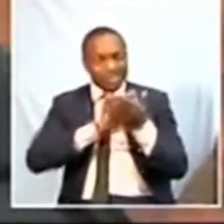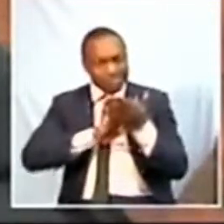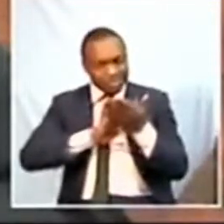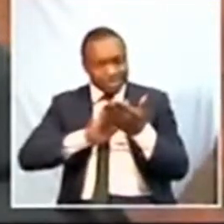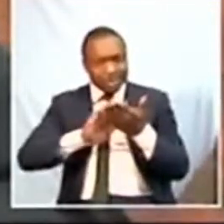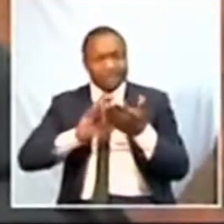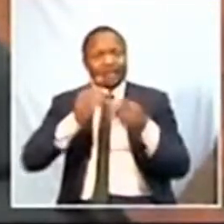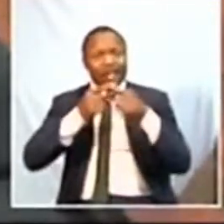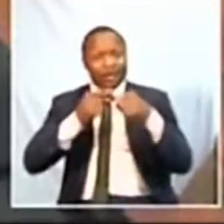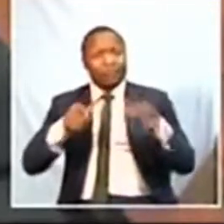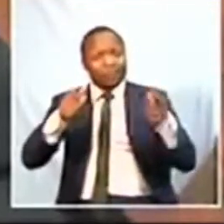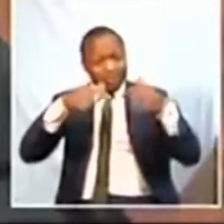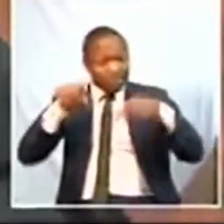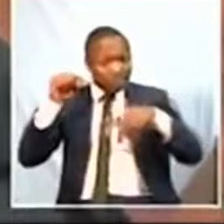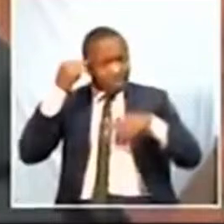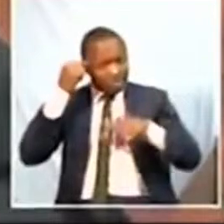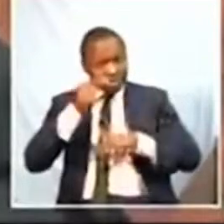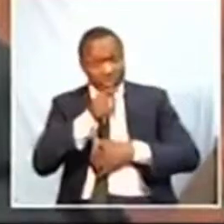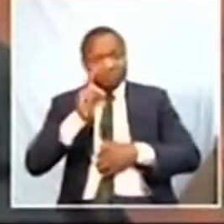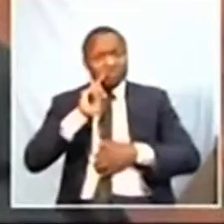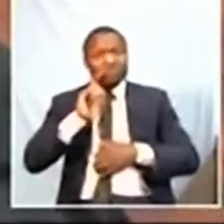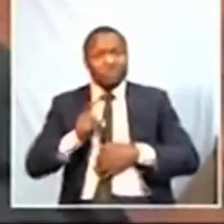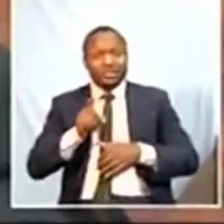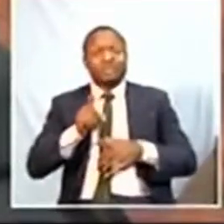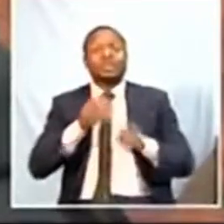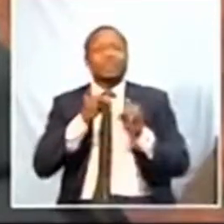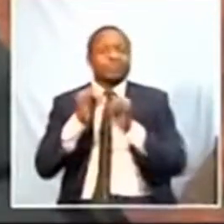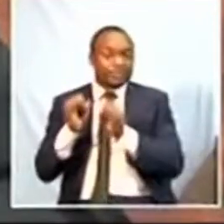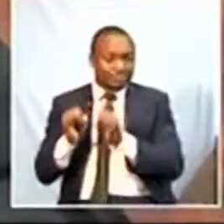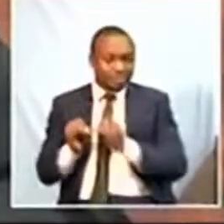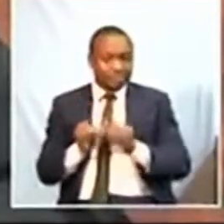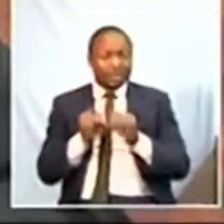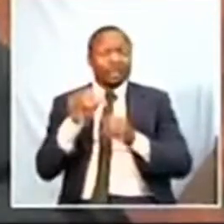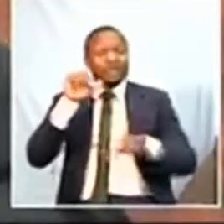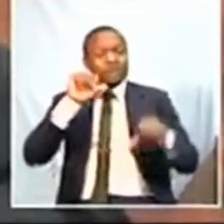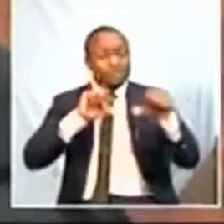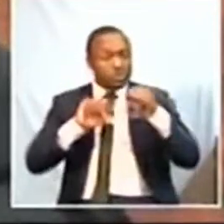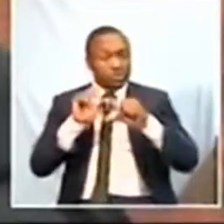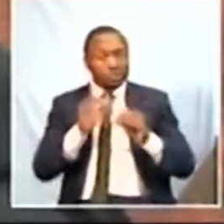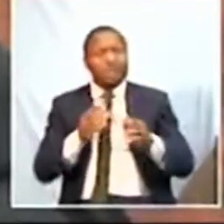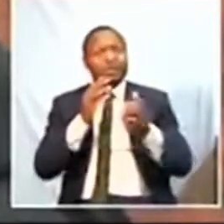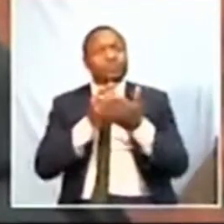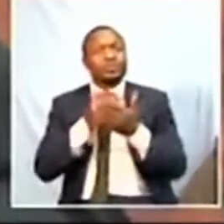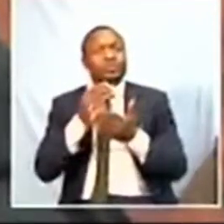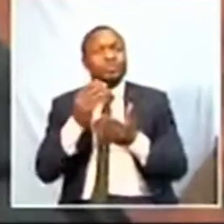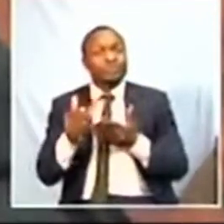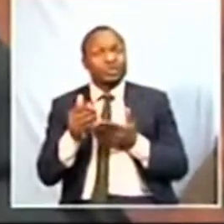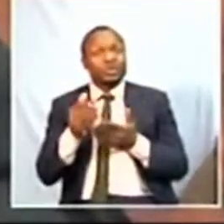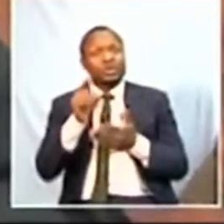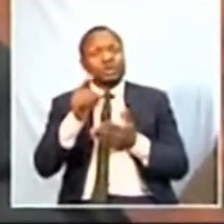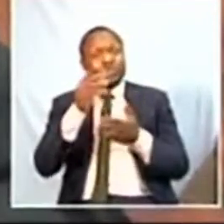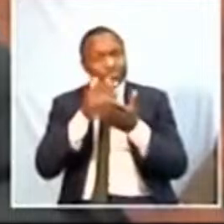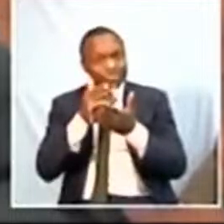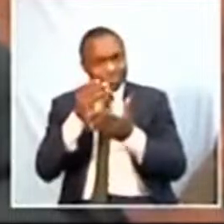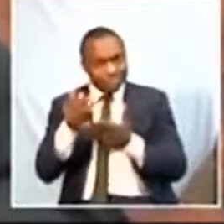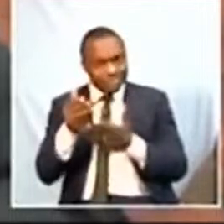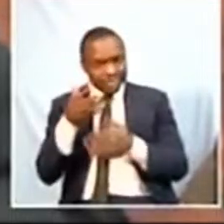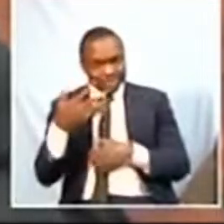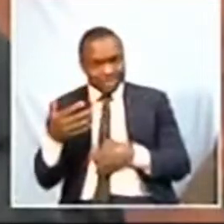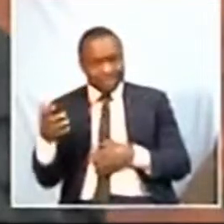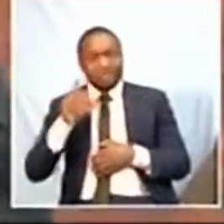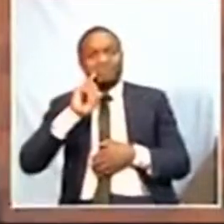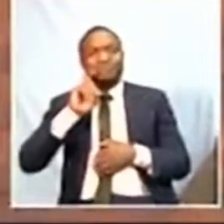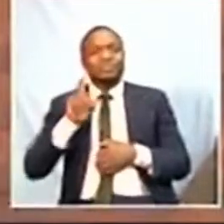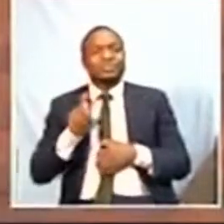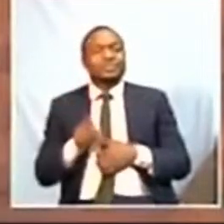Those who are supposed to execute, auditor, procurement. When you are procuring, you